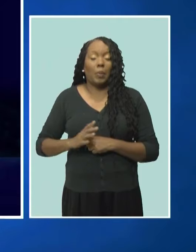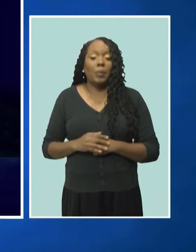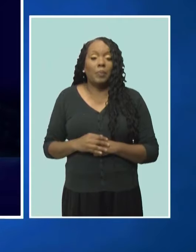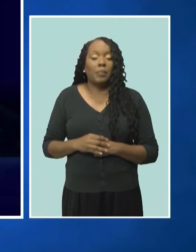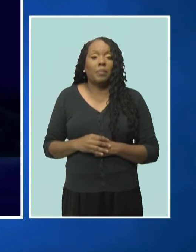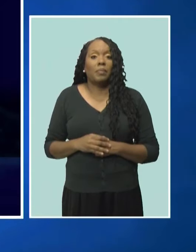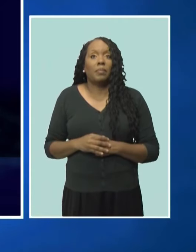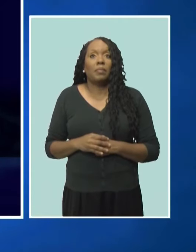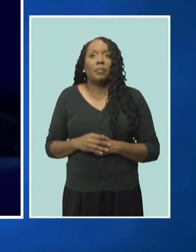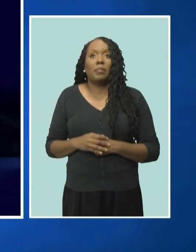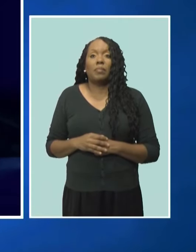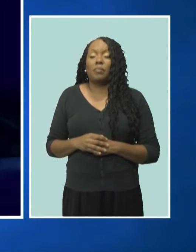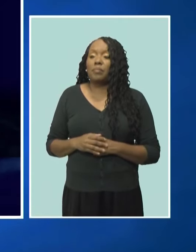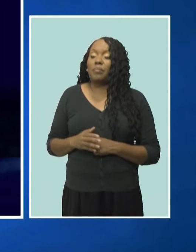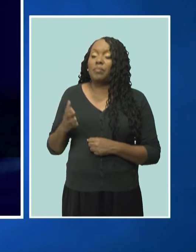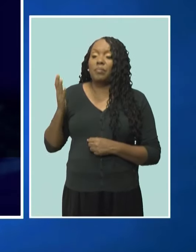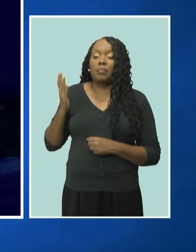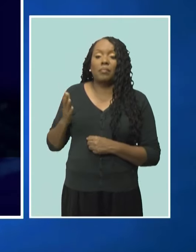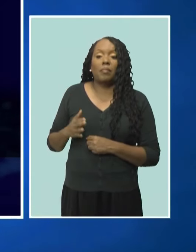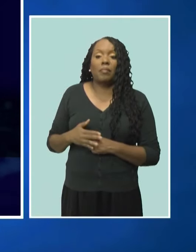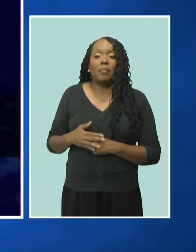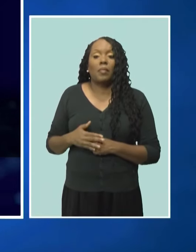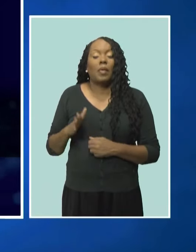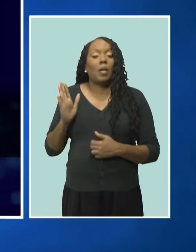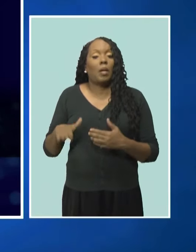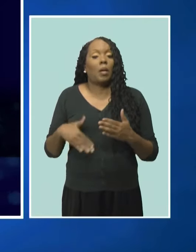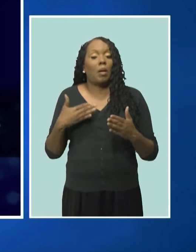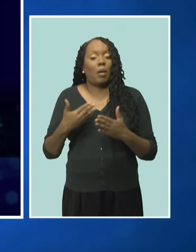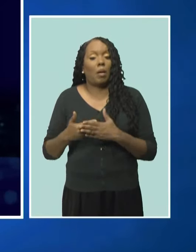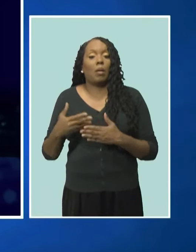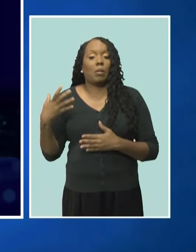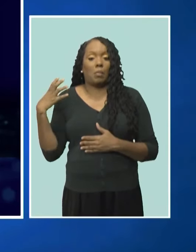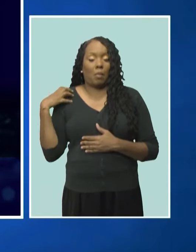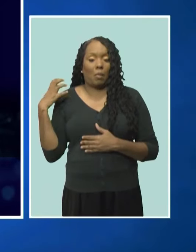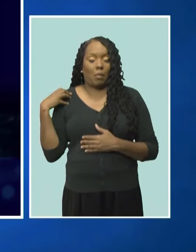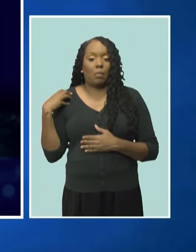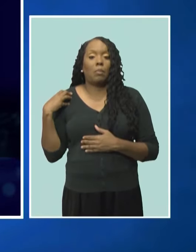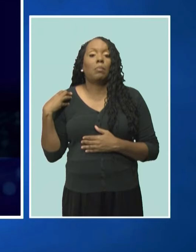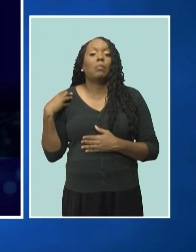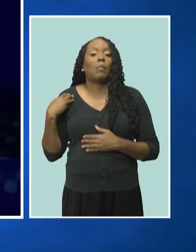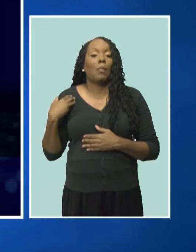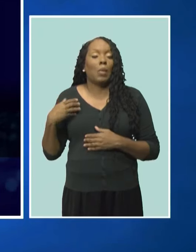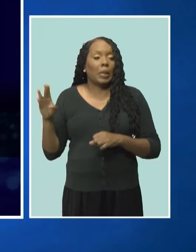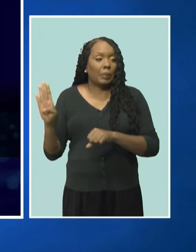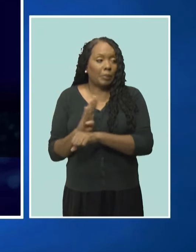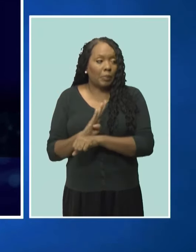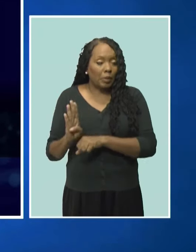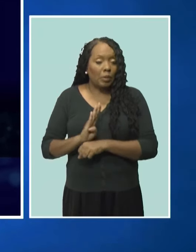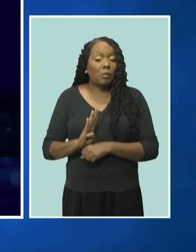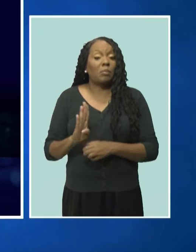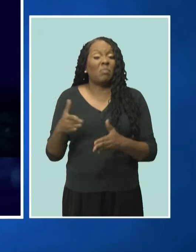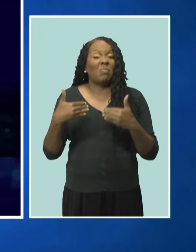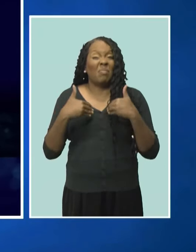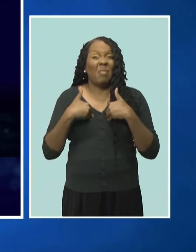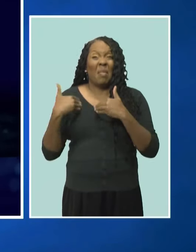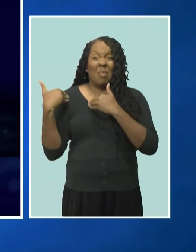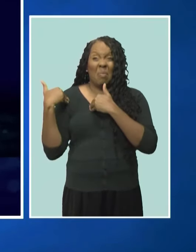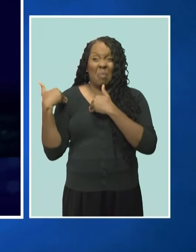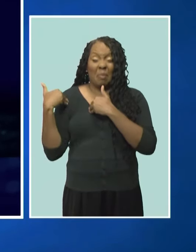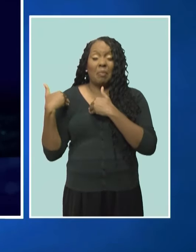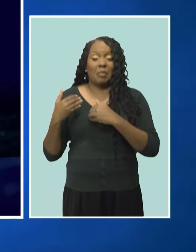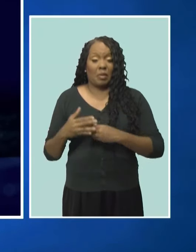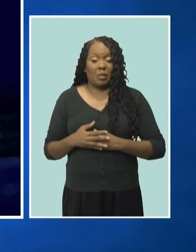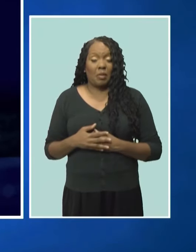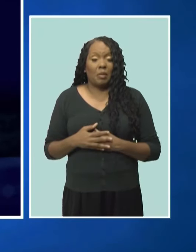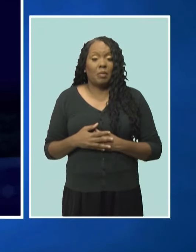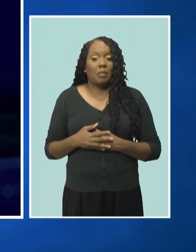Employers are reminded that there is the responsibility speaking primarily under the or in the context